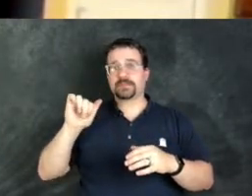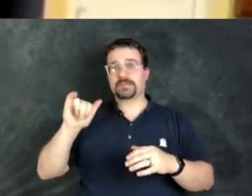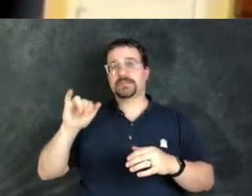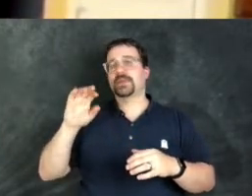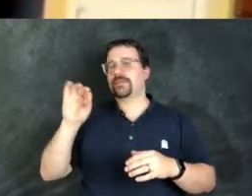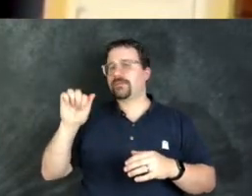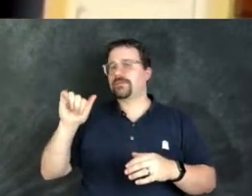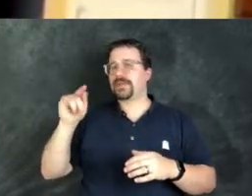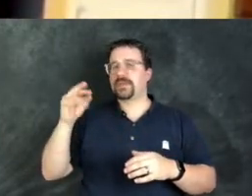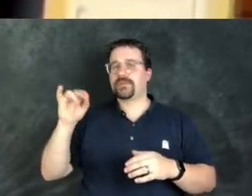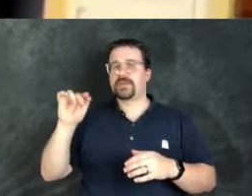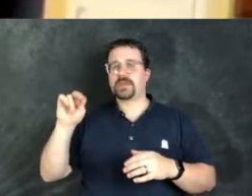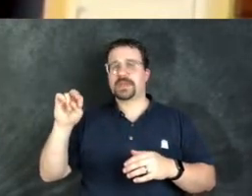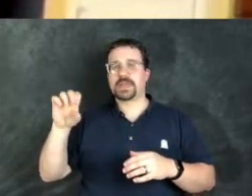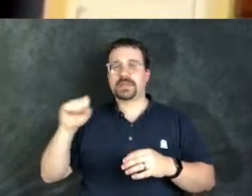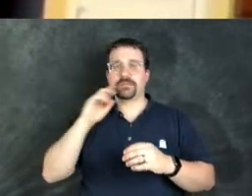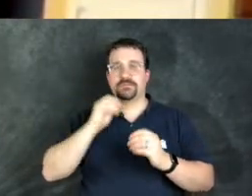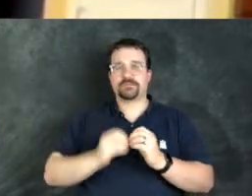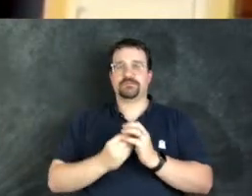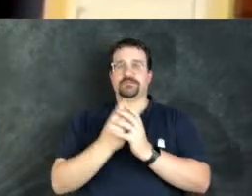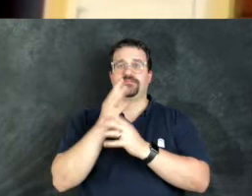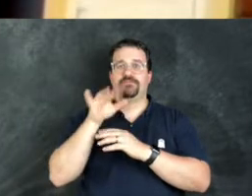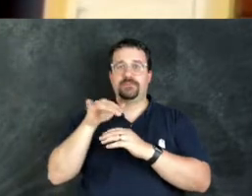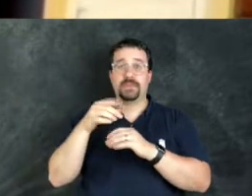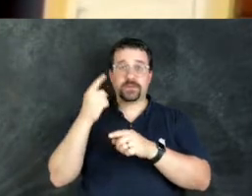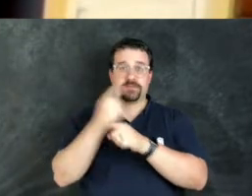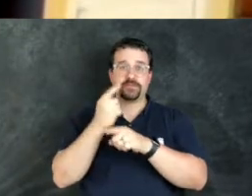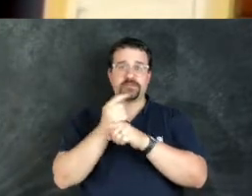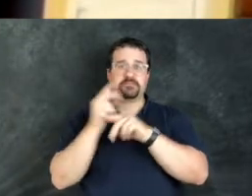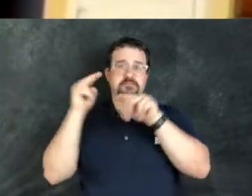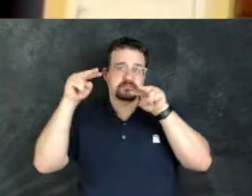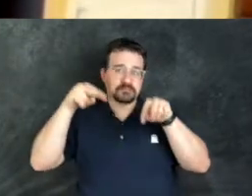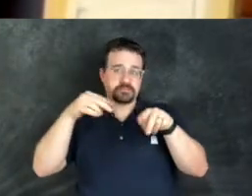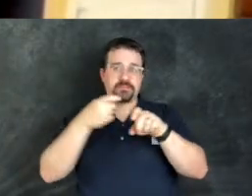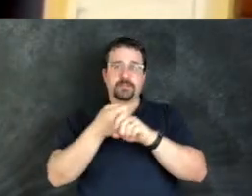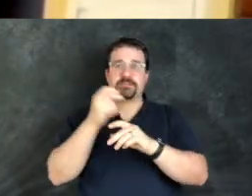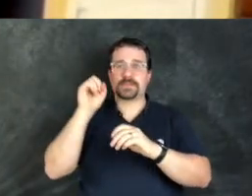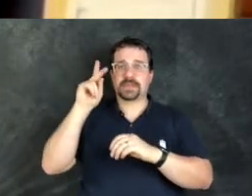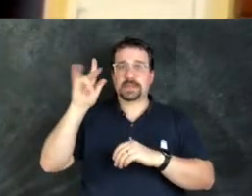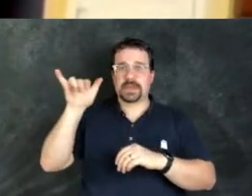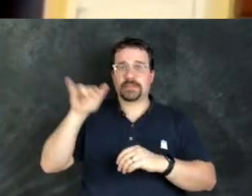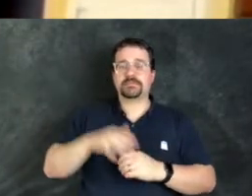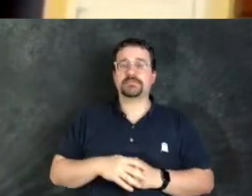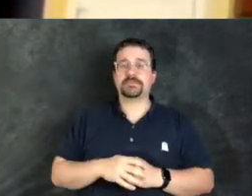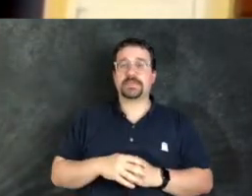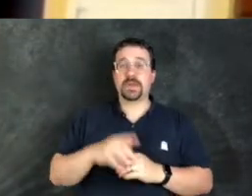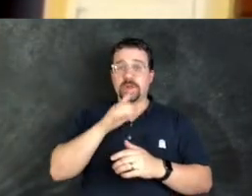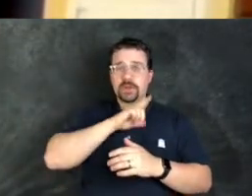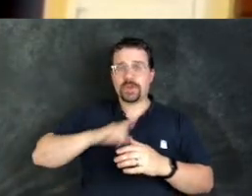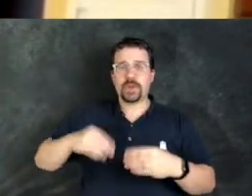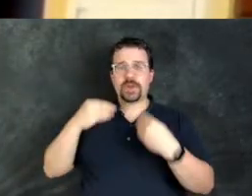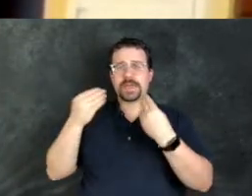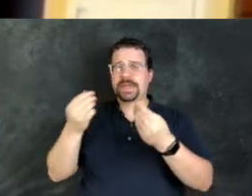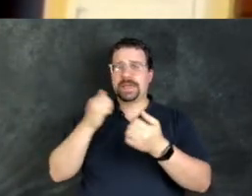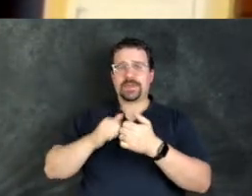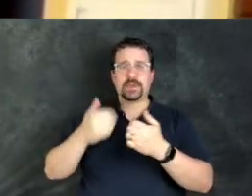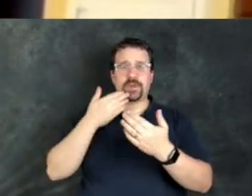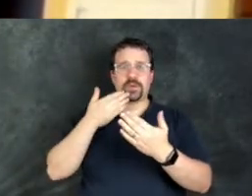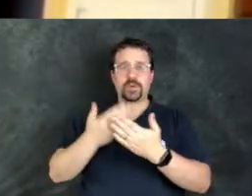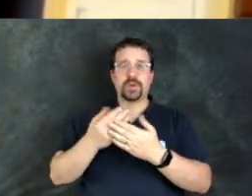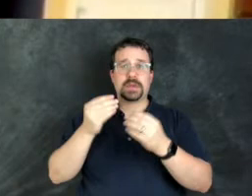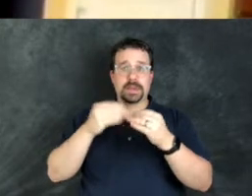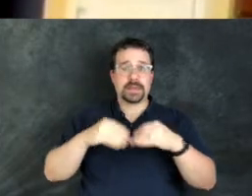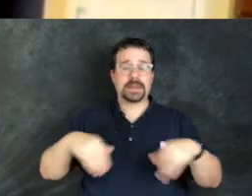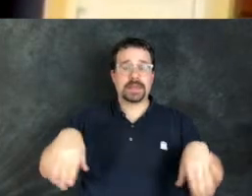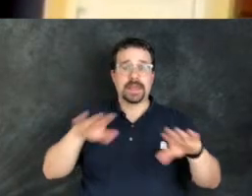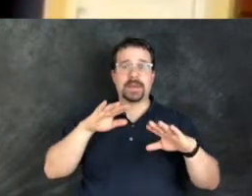up from the ground, and righteousness will look down from the sky. The Lord will give what is good, and